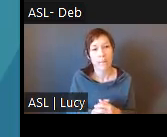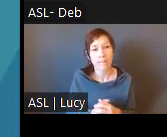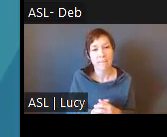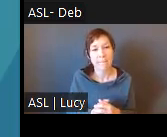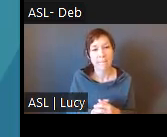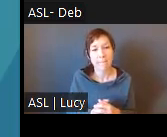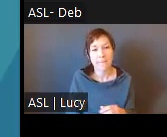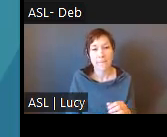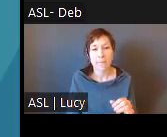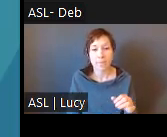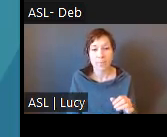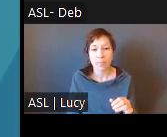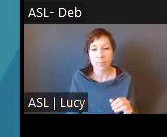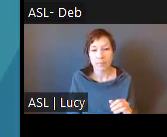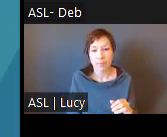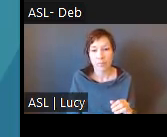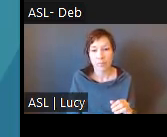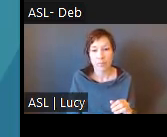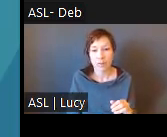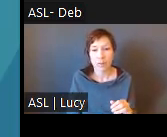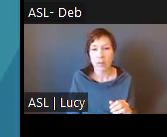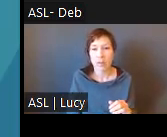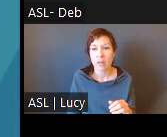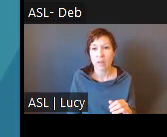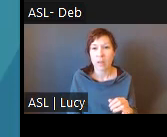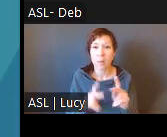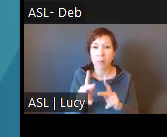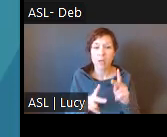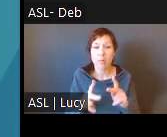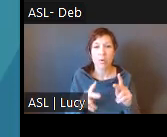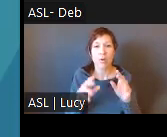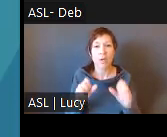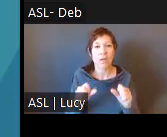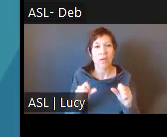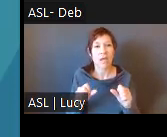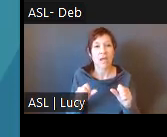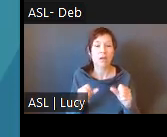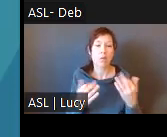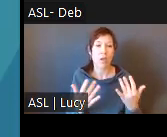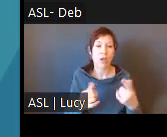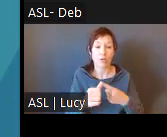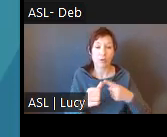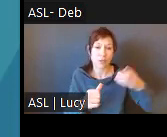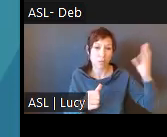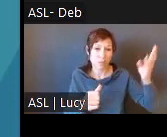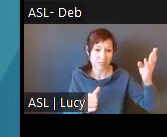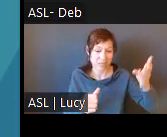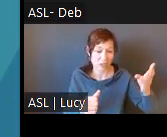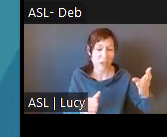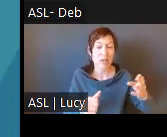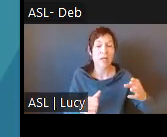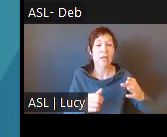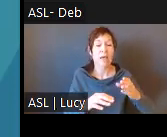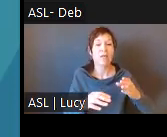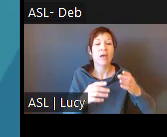I ask members of the public to save any oral comments to the council after the formal presentations. We will have a